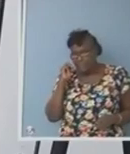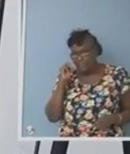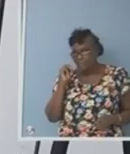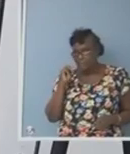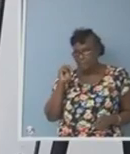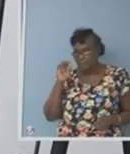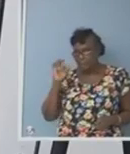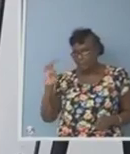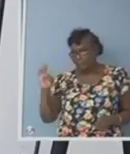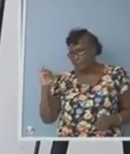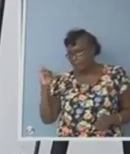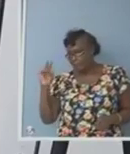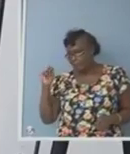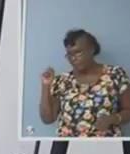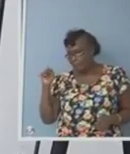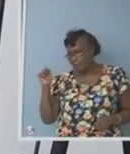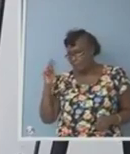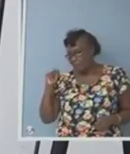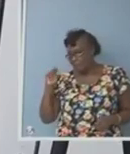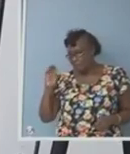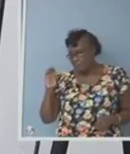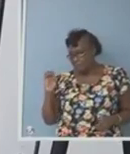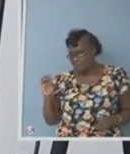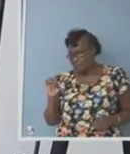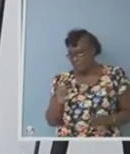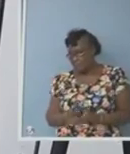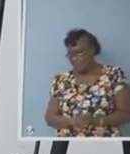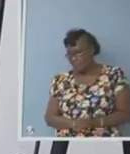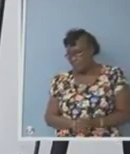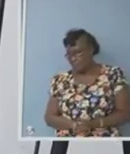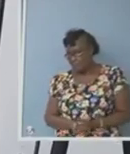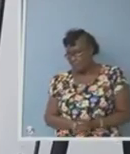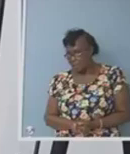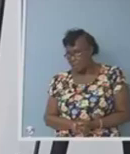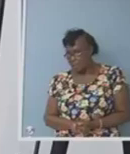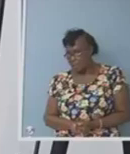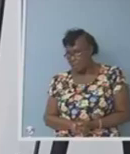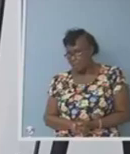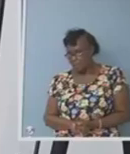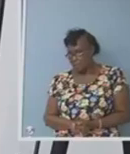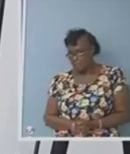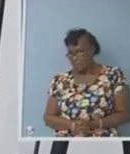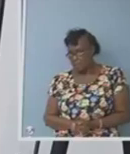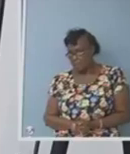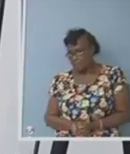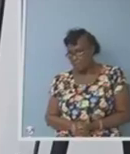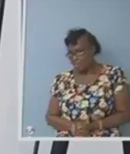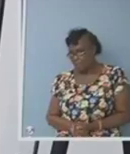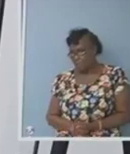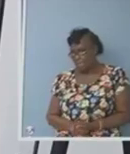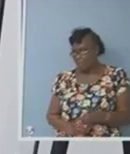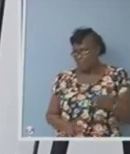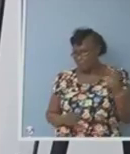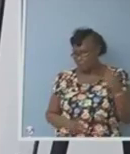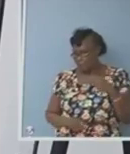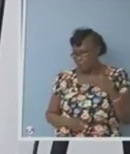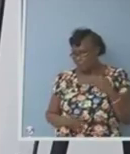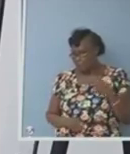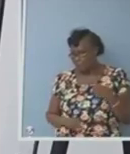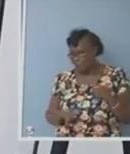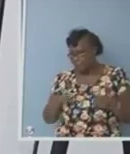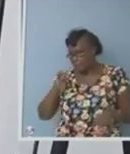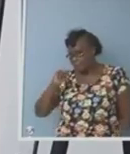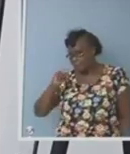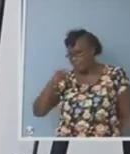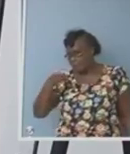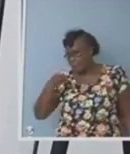it something that's up for consideration where we would see the Tobago House of Assembly